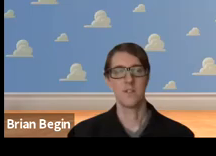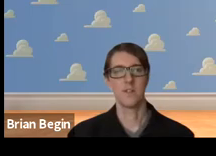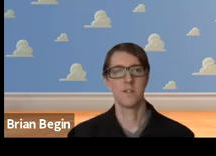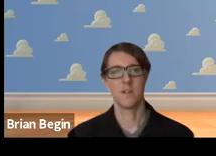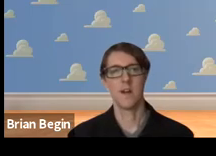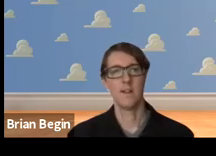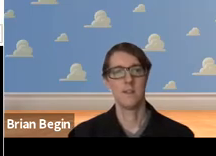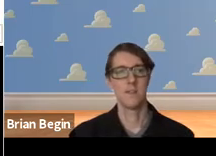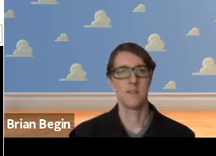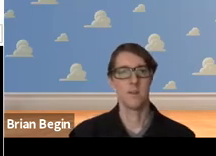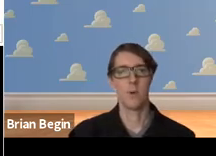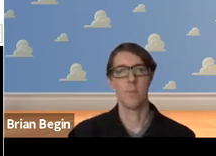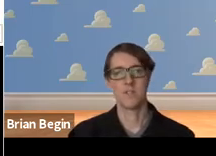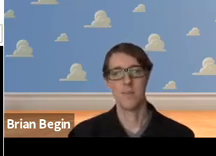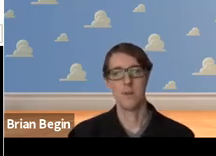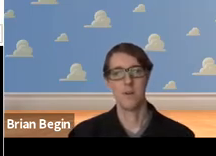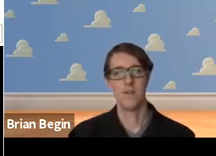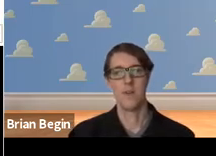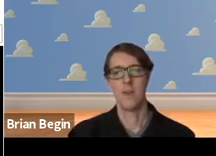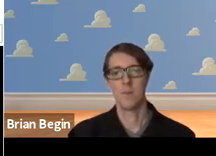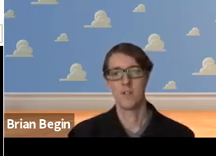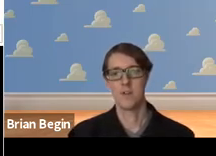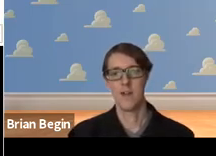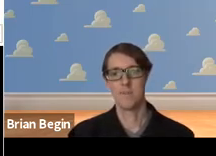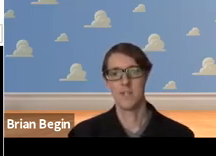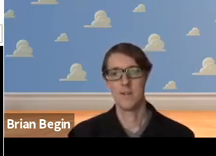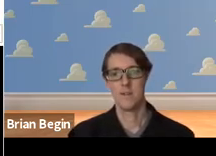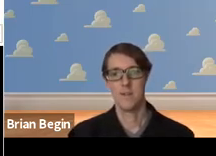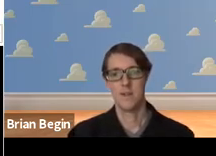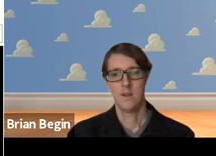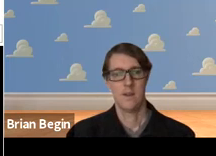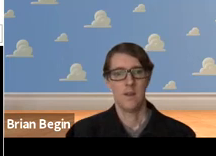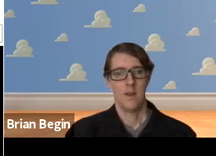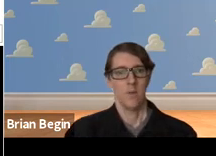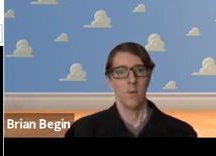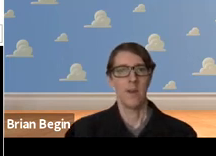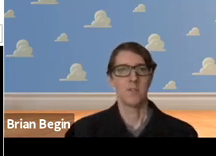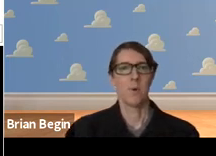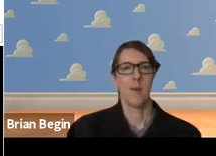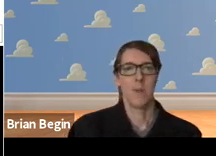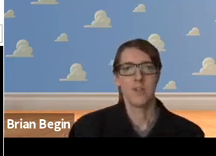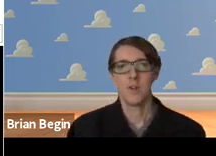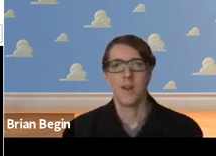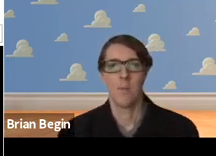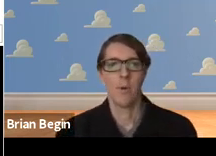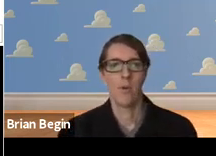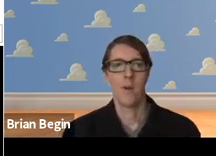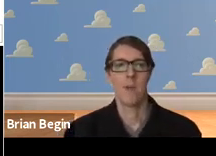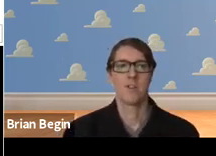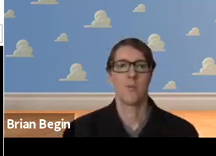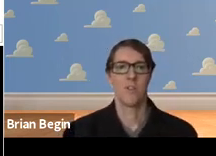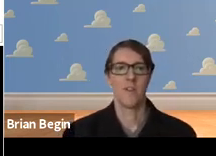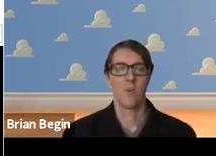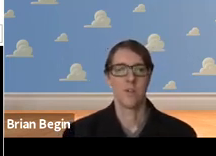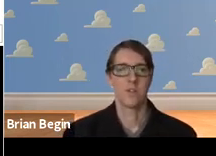As you can see on this slide, this is the purpose statement of Minnesota APSE. My name is Brian Bajan, and I'm a program